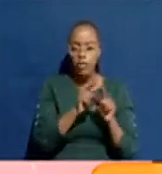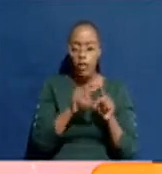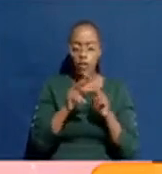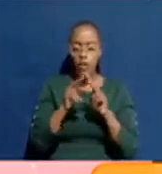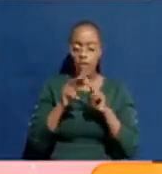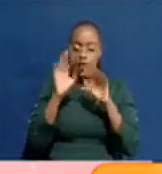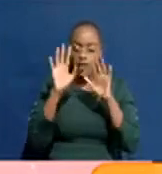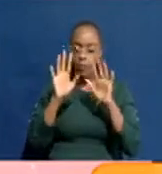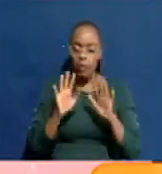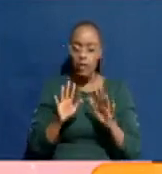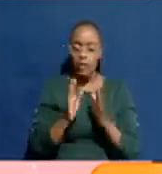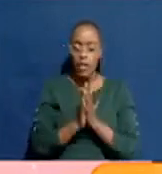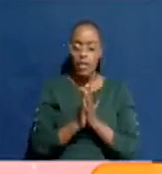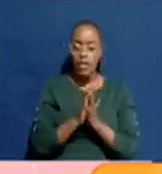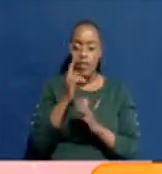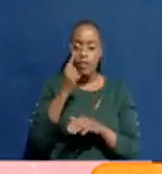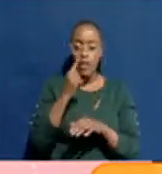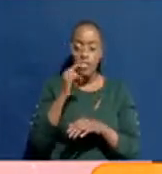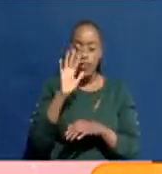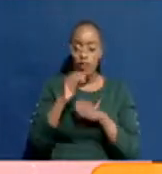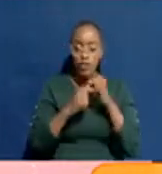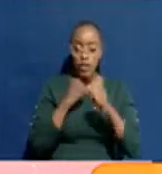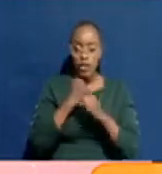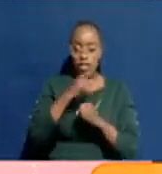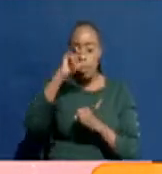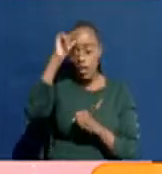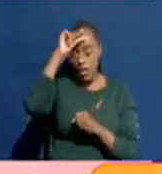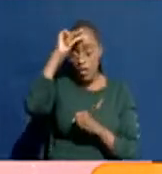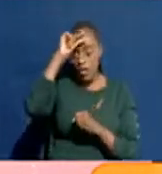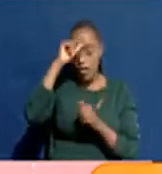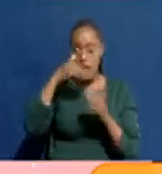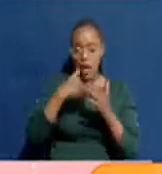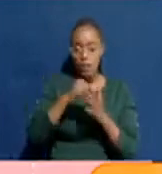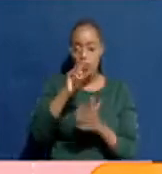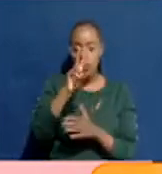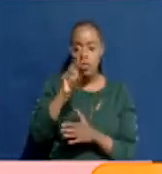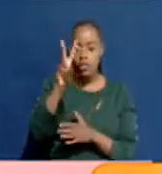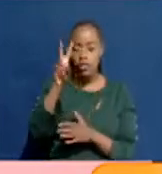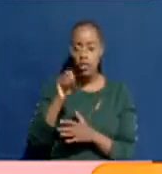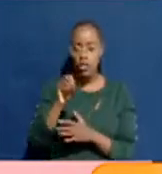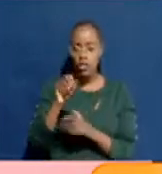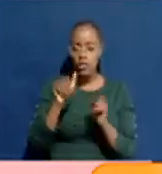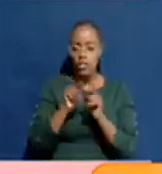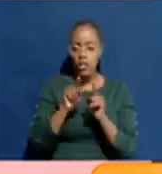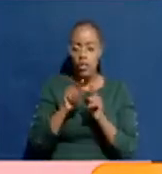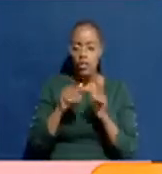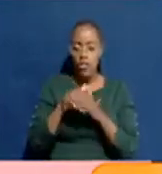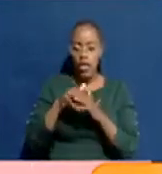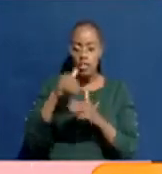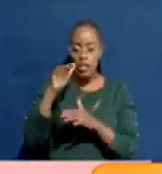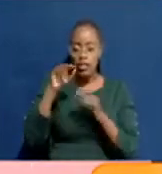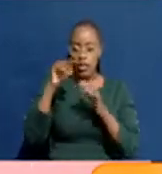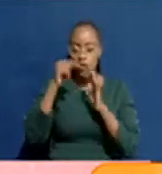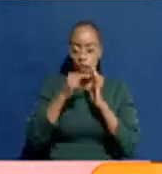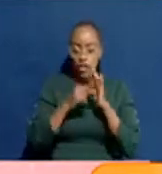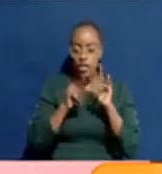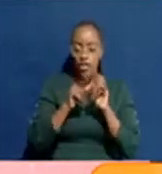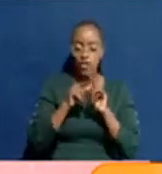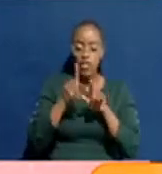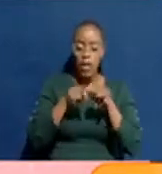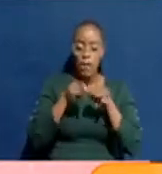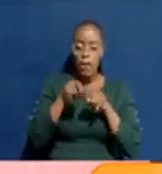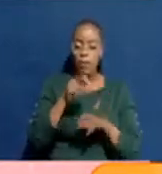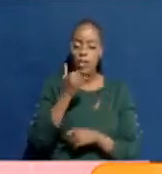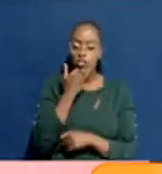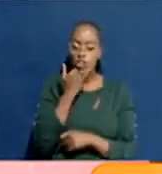vibrant. And the first 5 years of the administration, in fact, until 2020, it wasn't external factors. Those were mismanagement